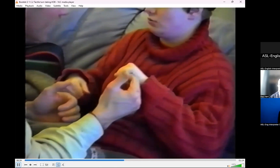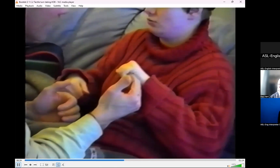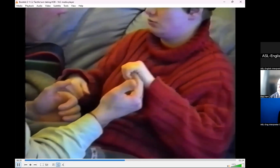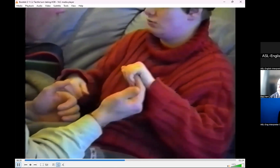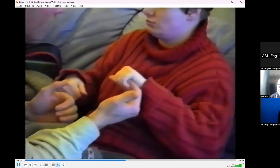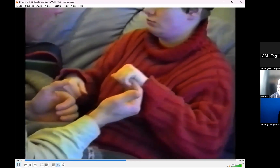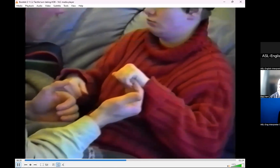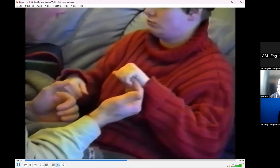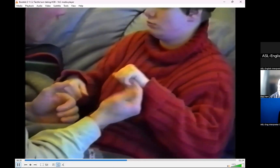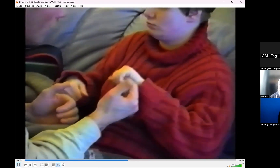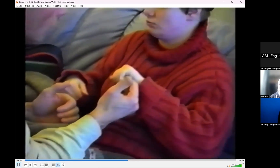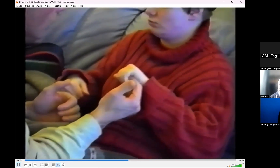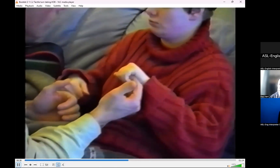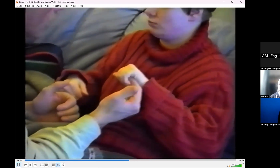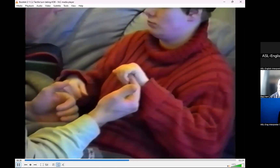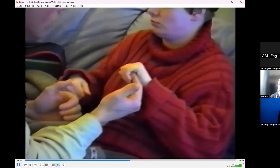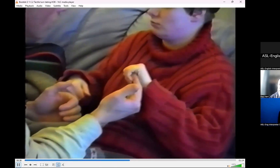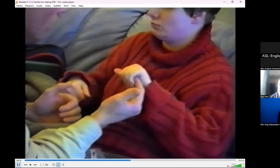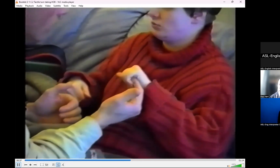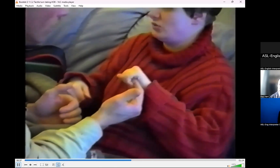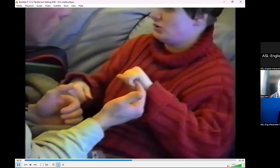Og den vei, ja.